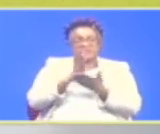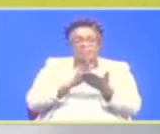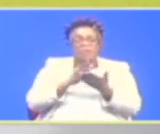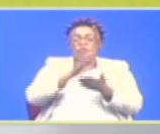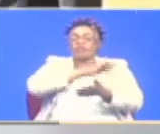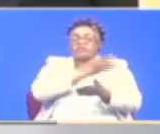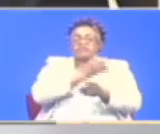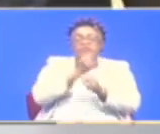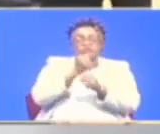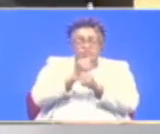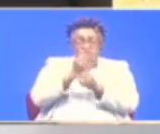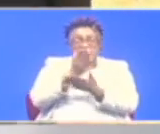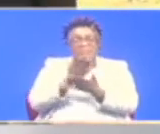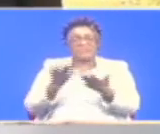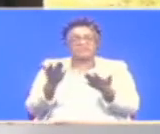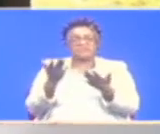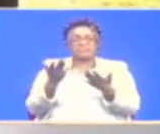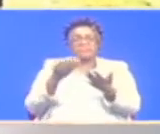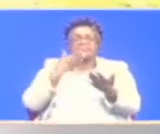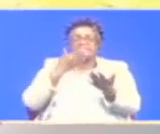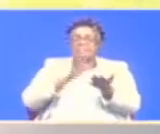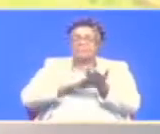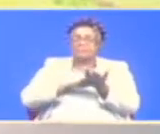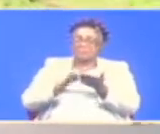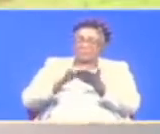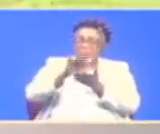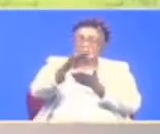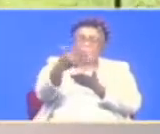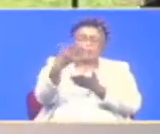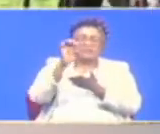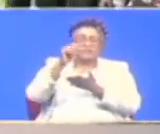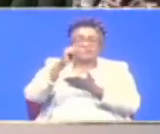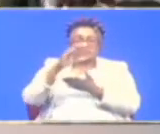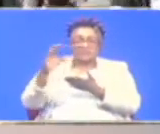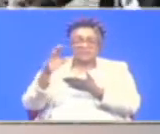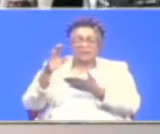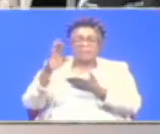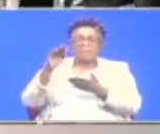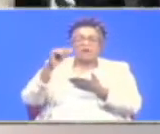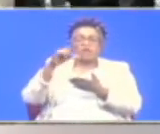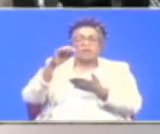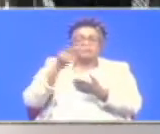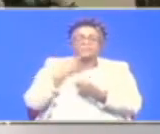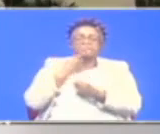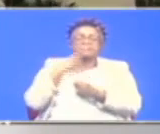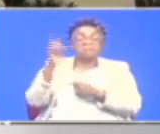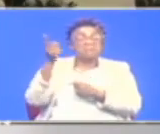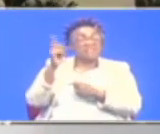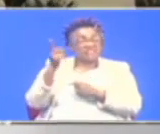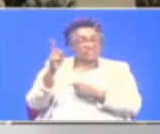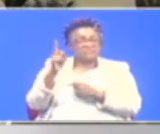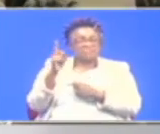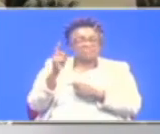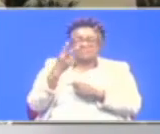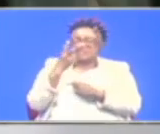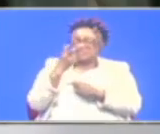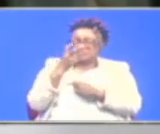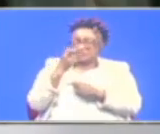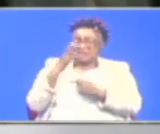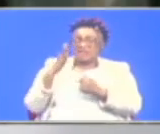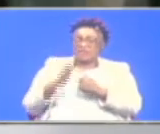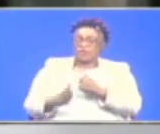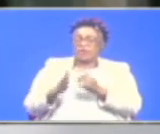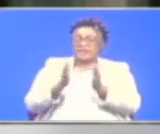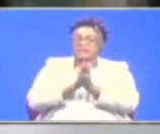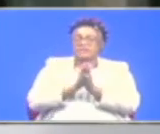authority to do certain things. In a letter to Ethics and Anti-Corruption Commission, Magoha says the ministry suspects ethical and